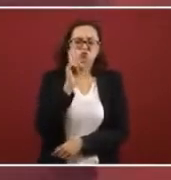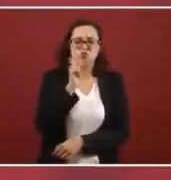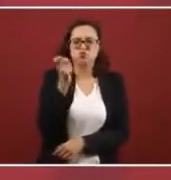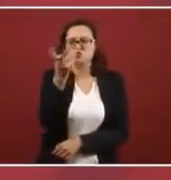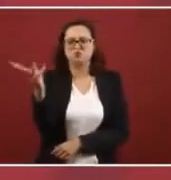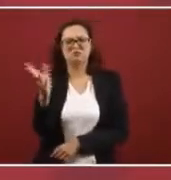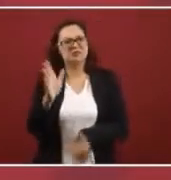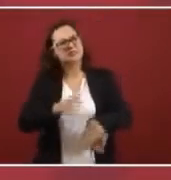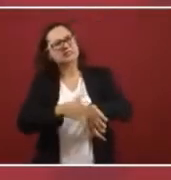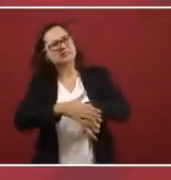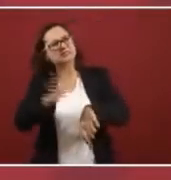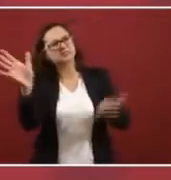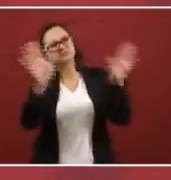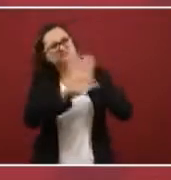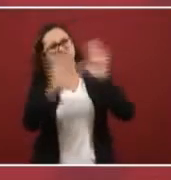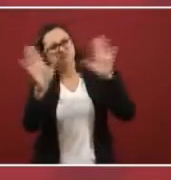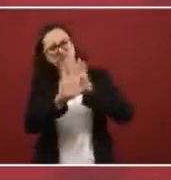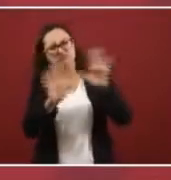and they stopped him.